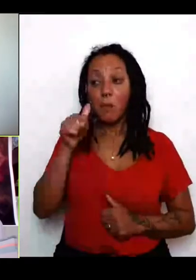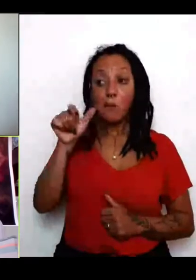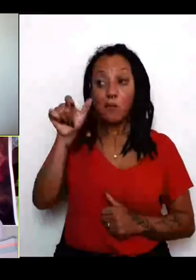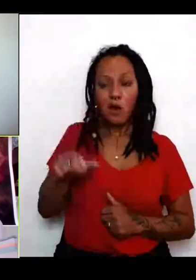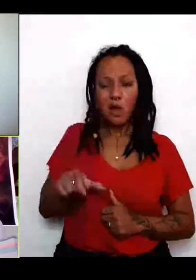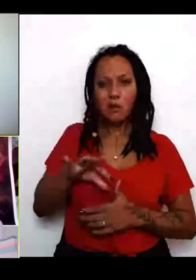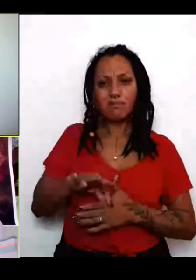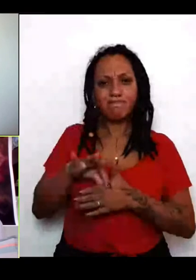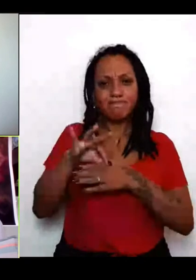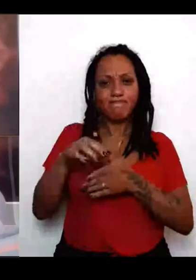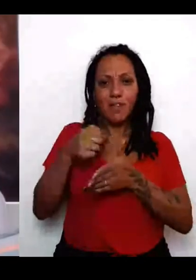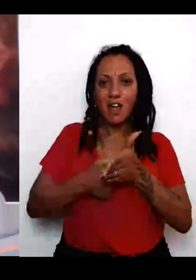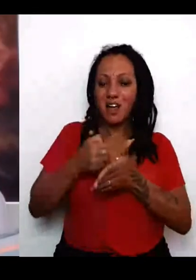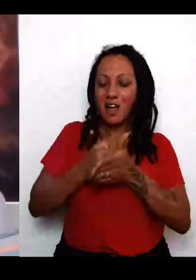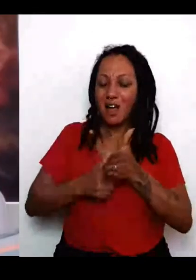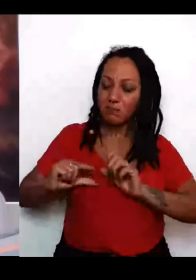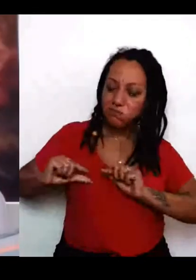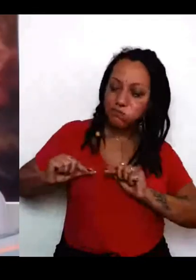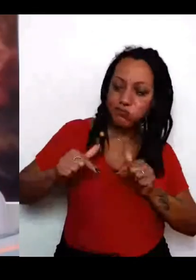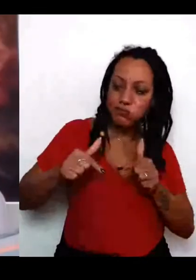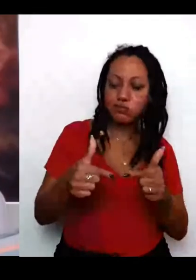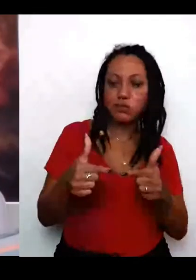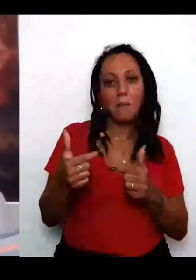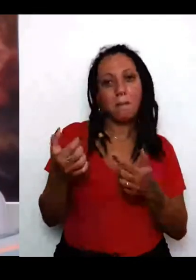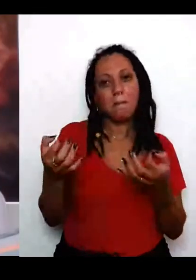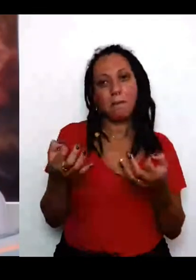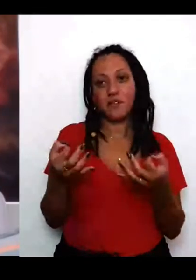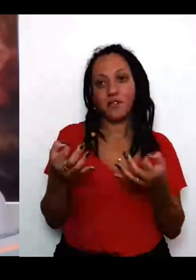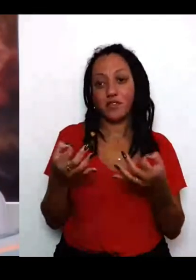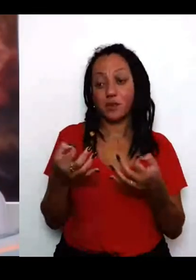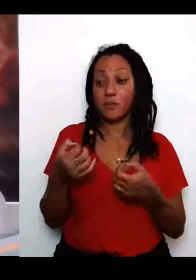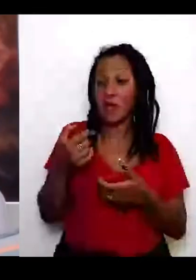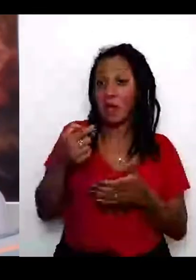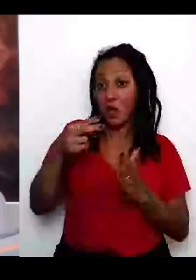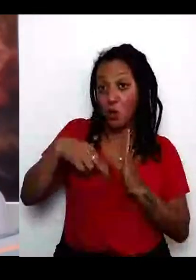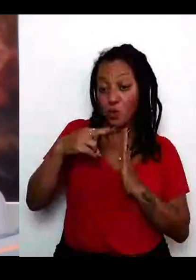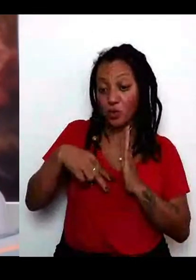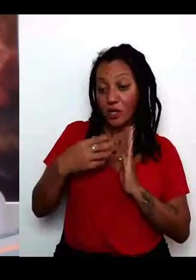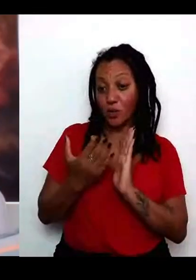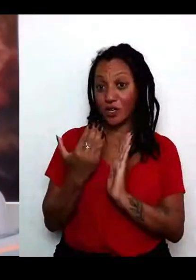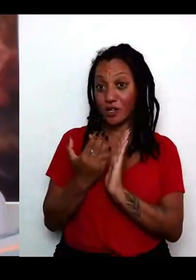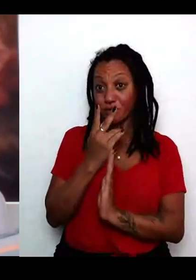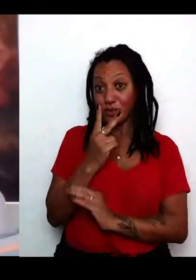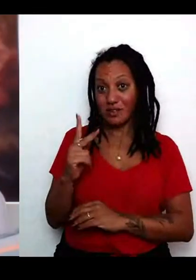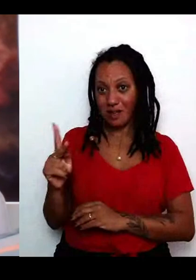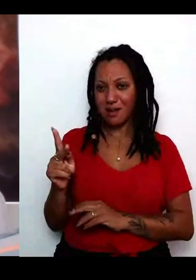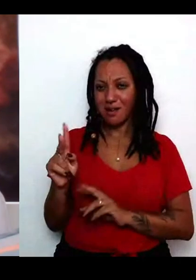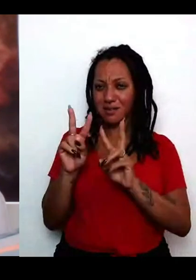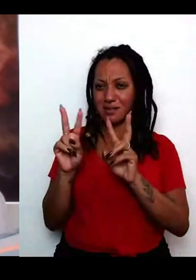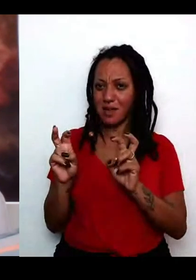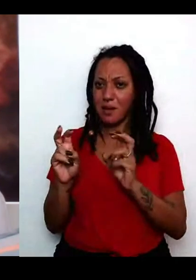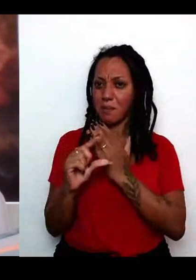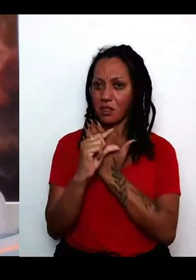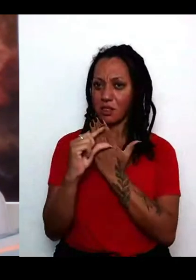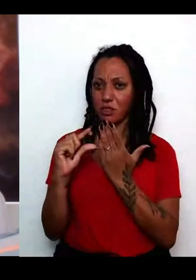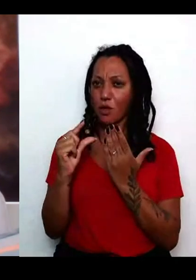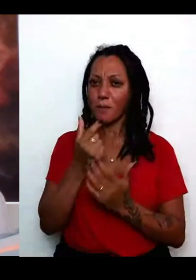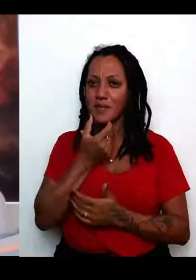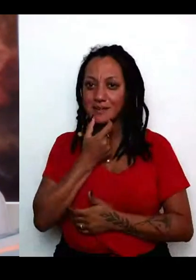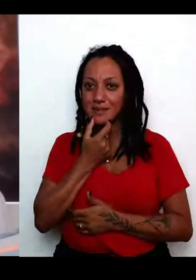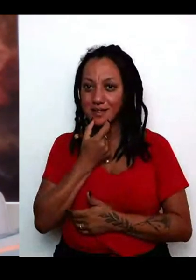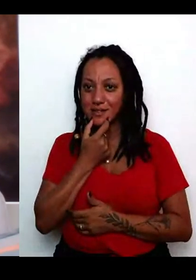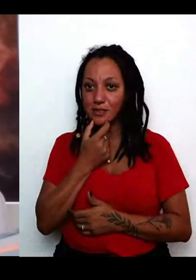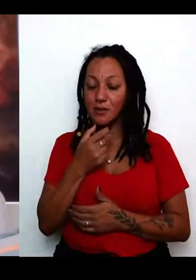read and riot I put a lot of posters in it because there were a lot of things she said that I could have